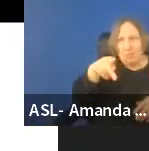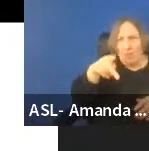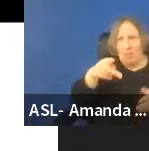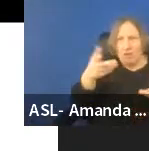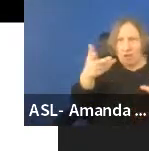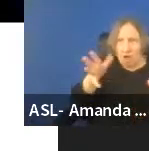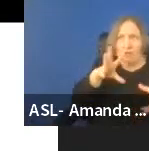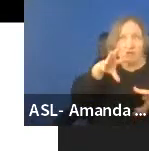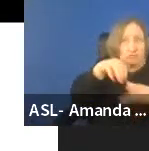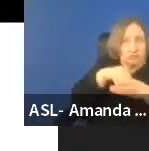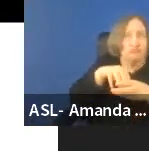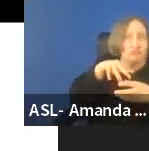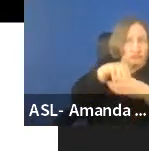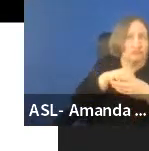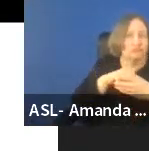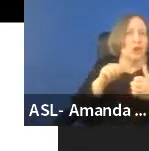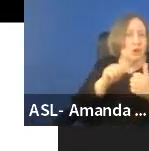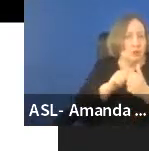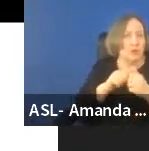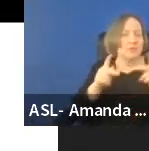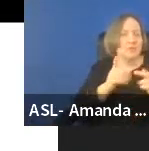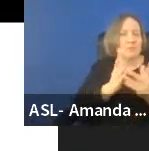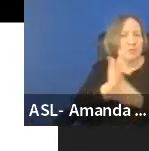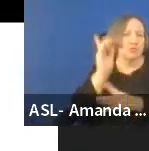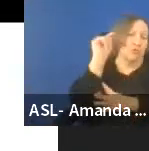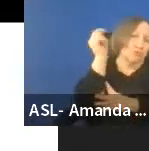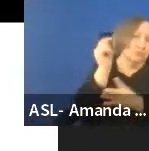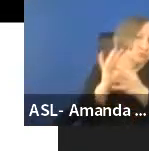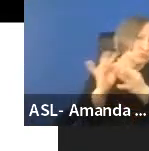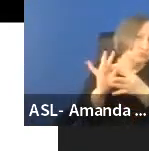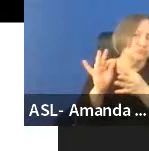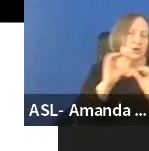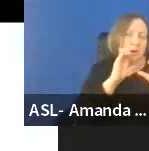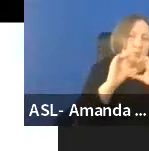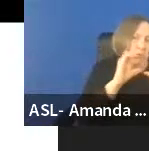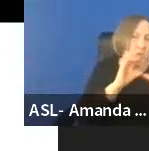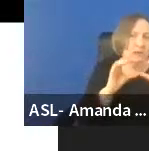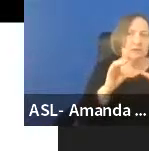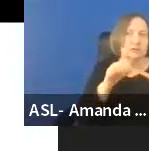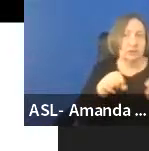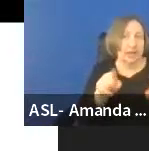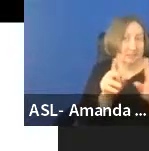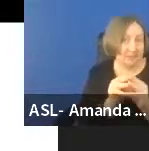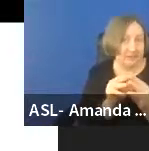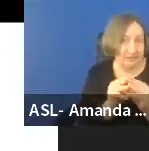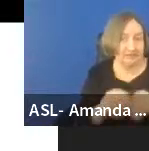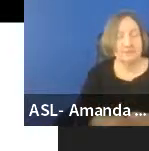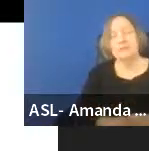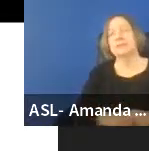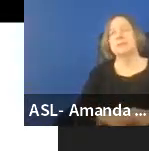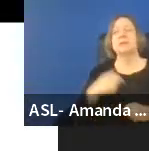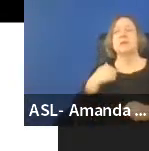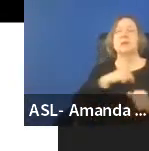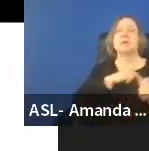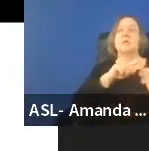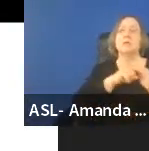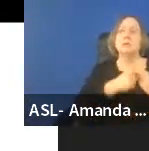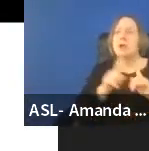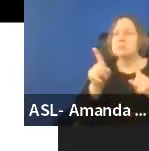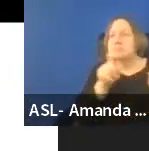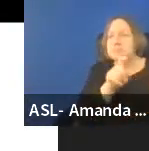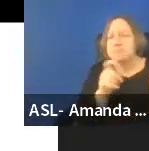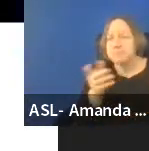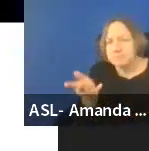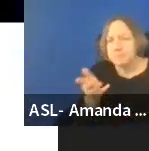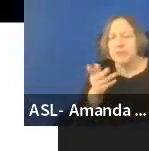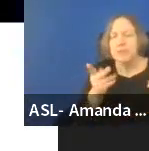already engaging with council through testimony and communications at meetings. We started asking people